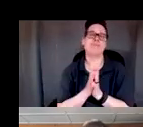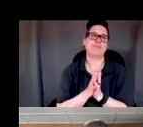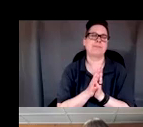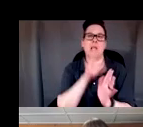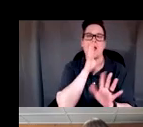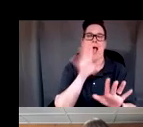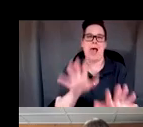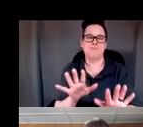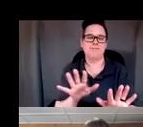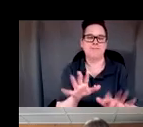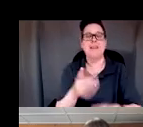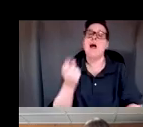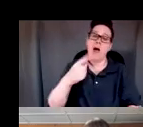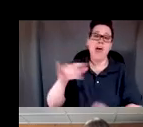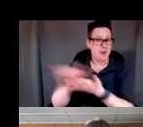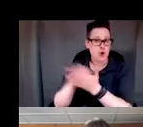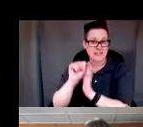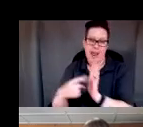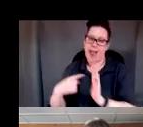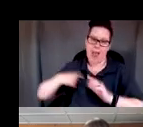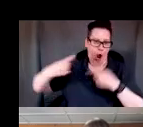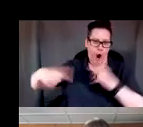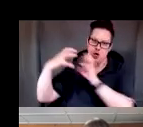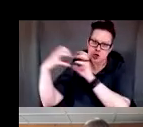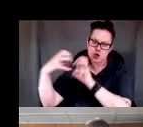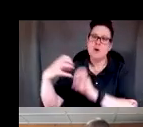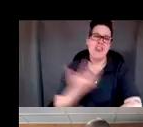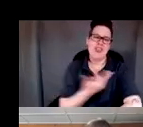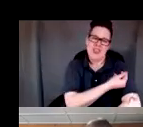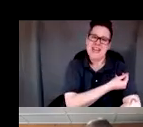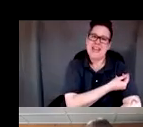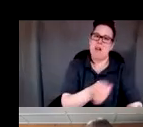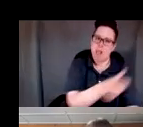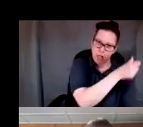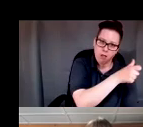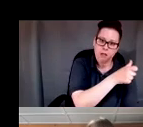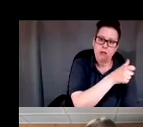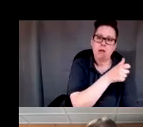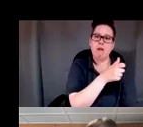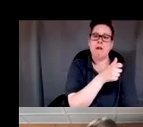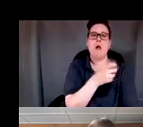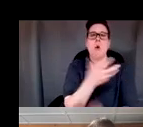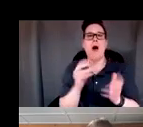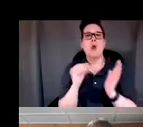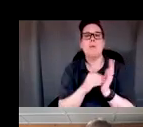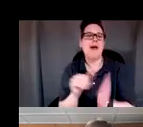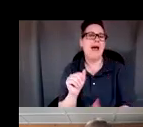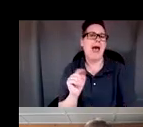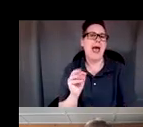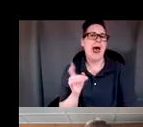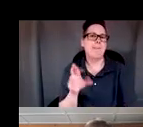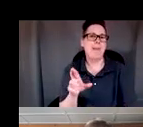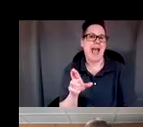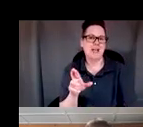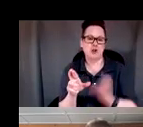okay, I argued with the state. I wanted to be able to take the needle off and put an atomizer on it. But unfortunately,